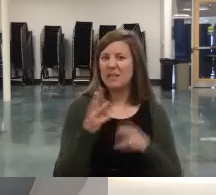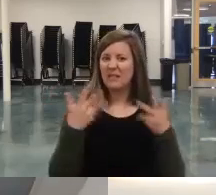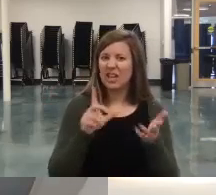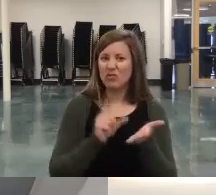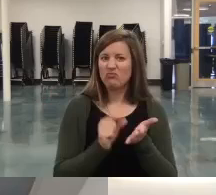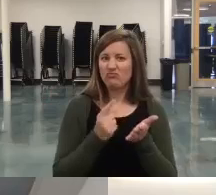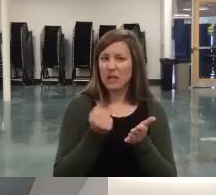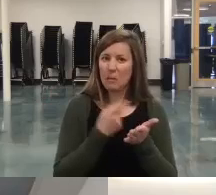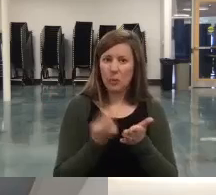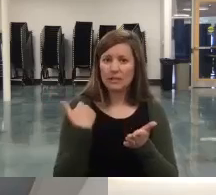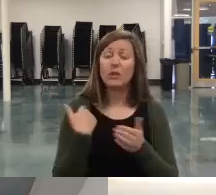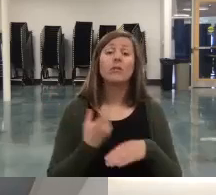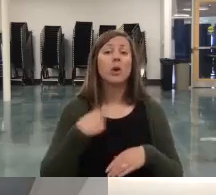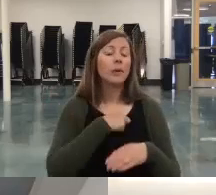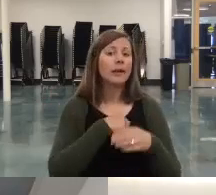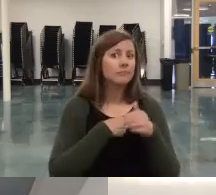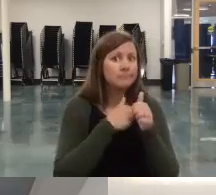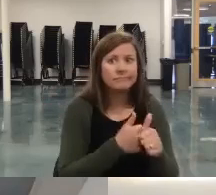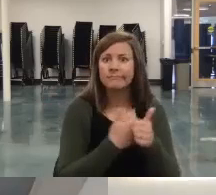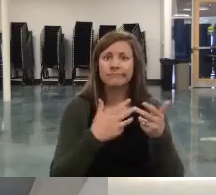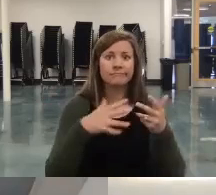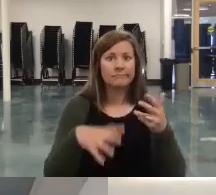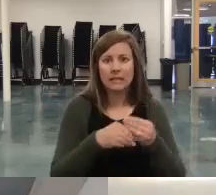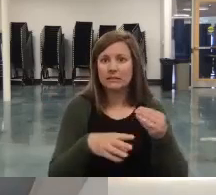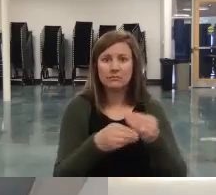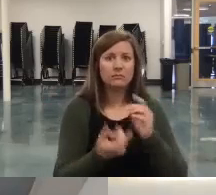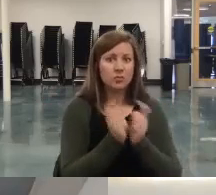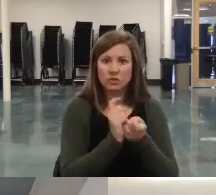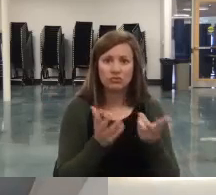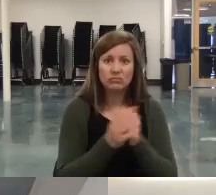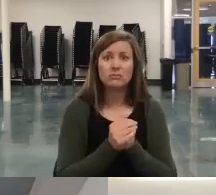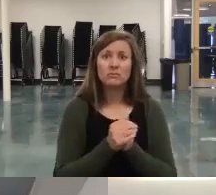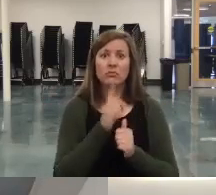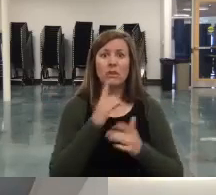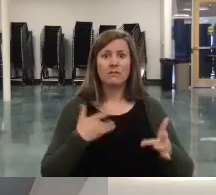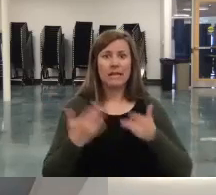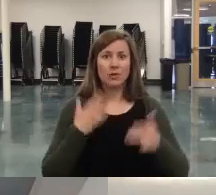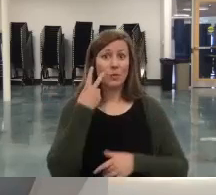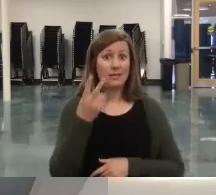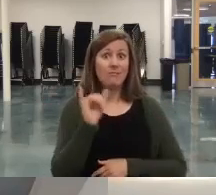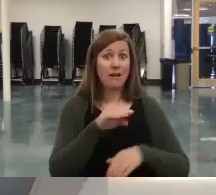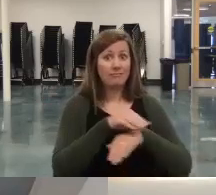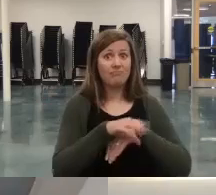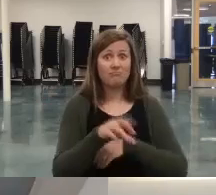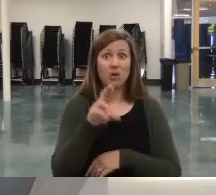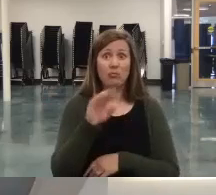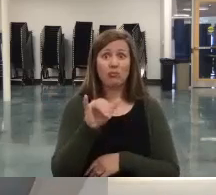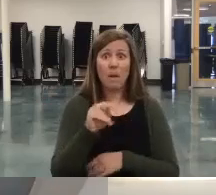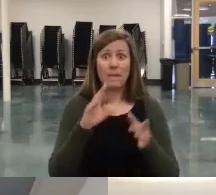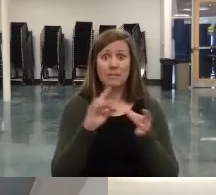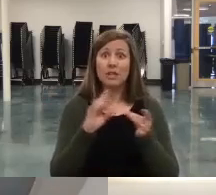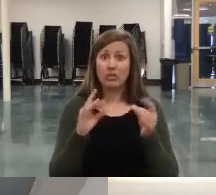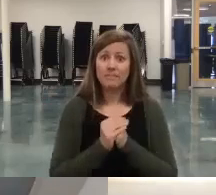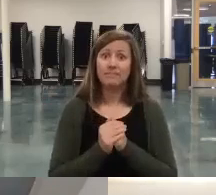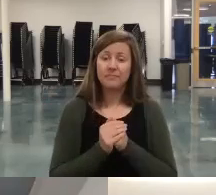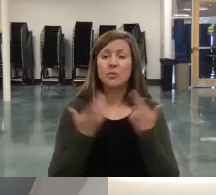We continue to add and update to that, and we'll look forward to seeing the guidance that Robin mentioned. So we'll try